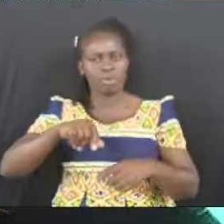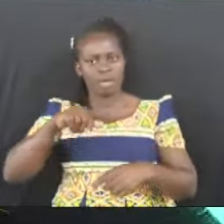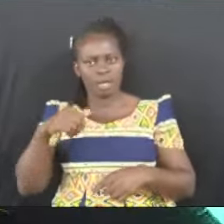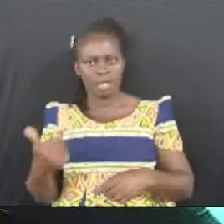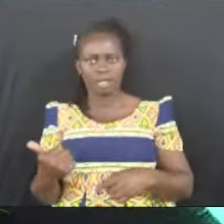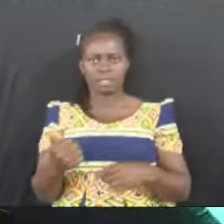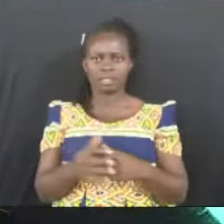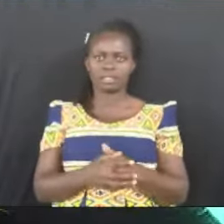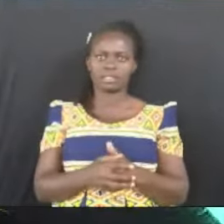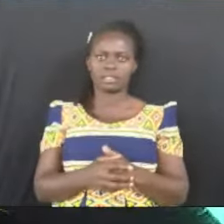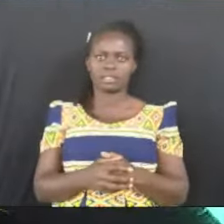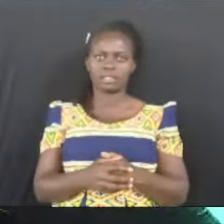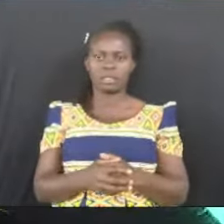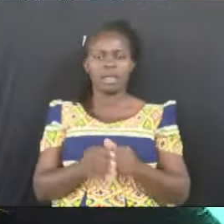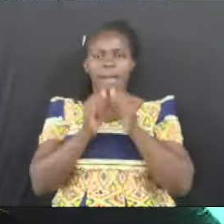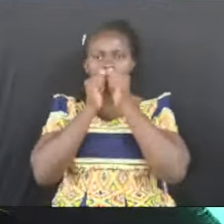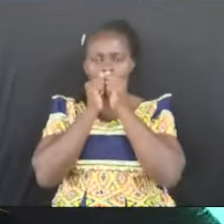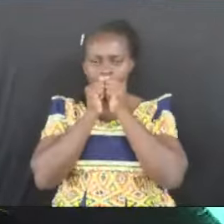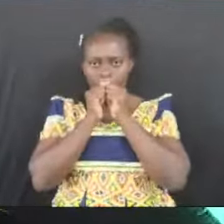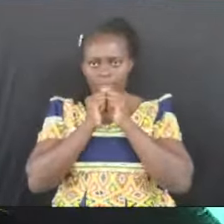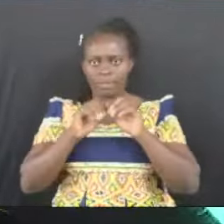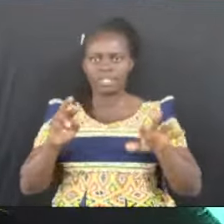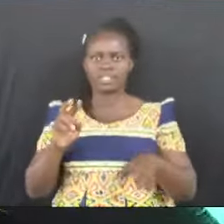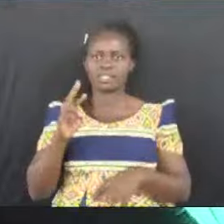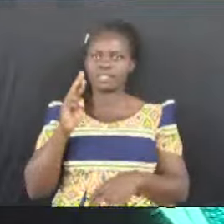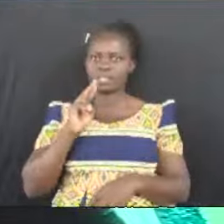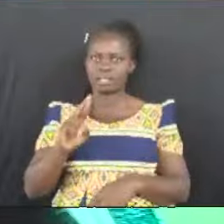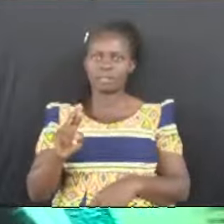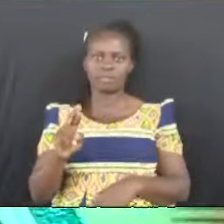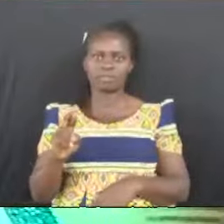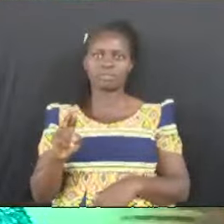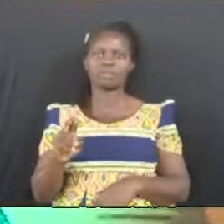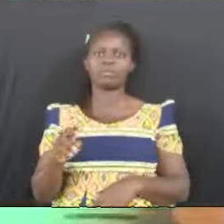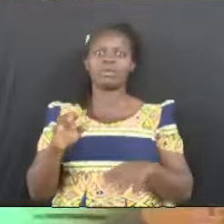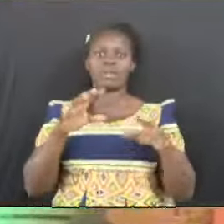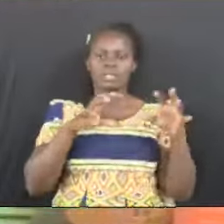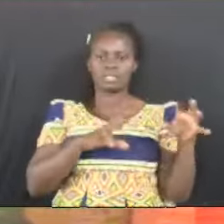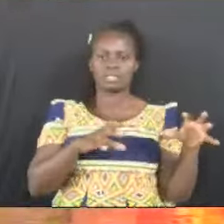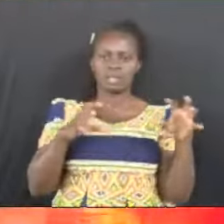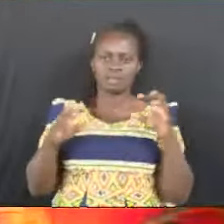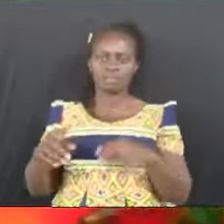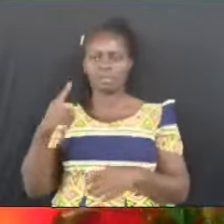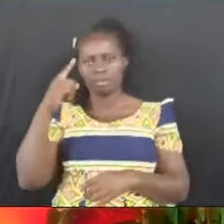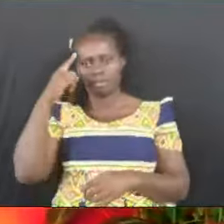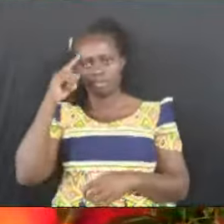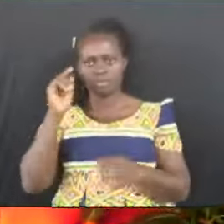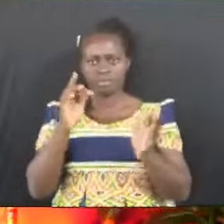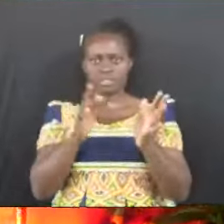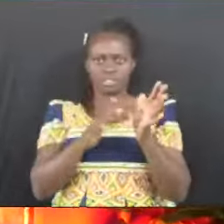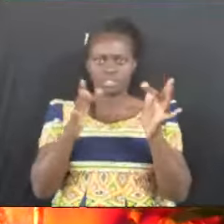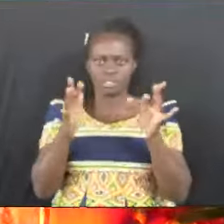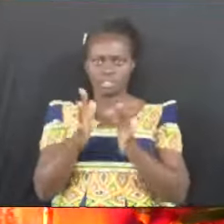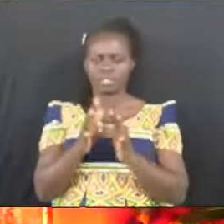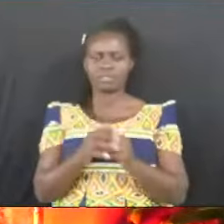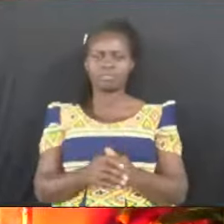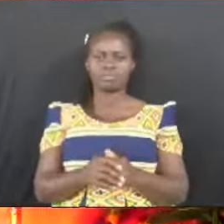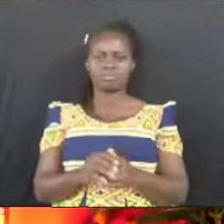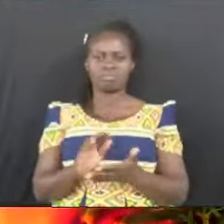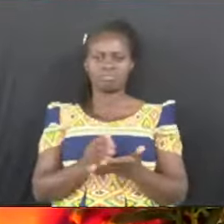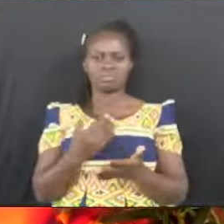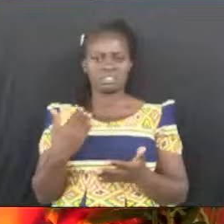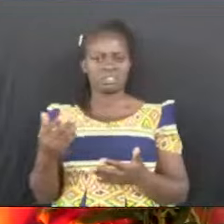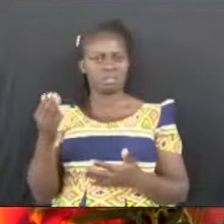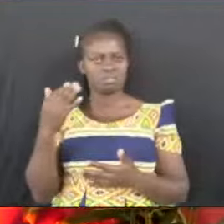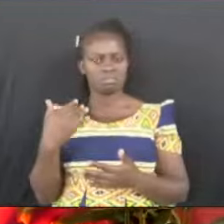people? Blessed are those who are persecuted for justice's sake. Some people think, you